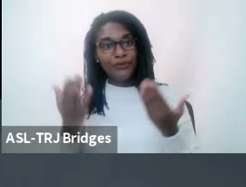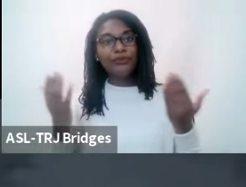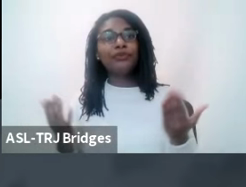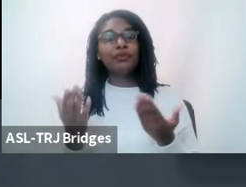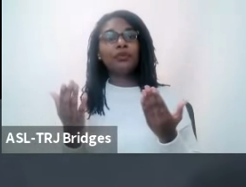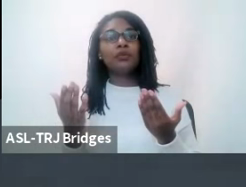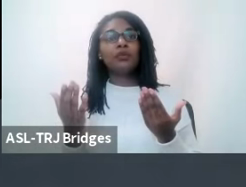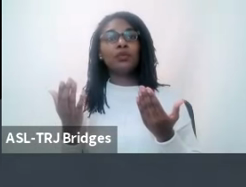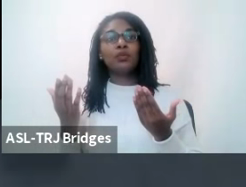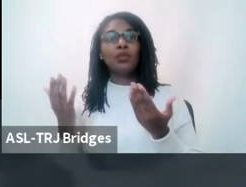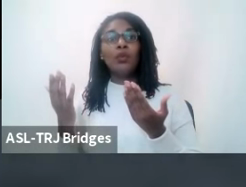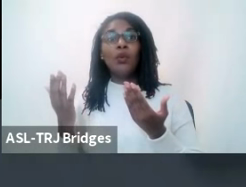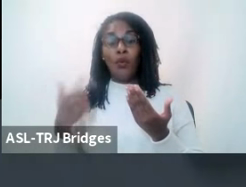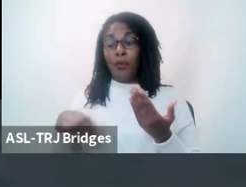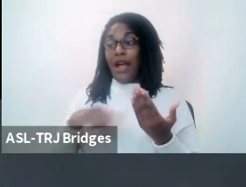By their very